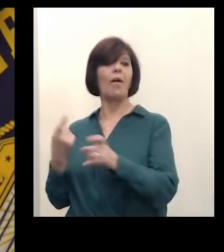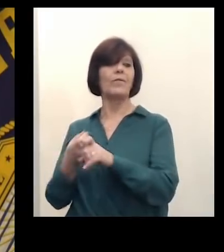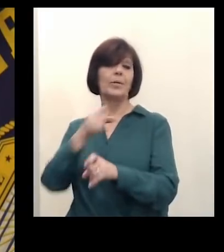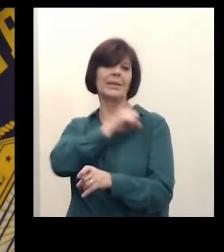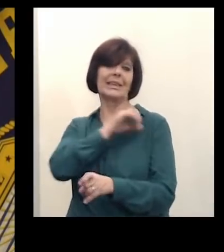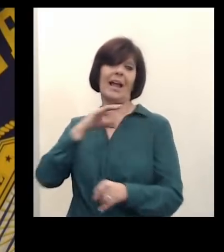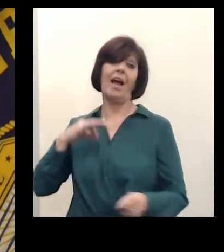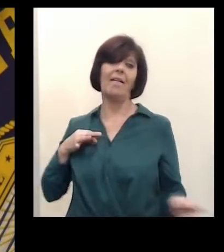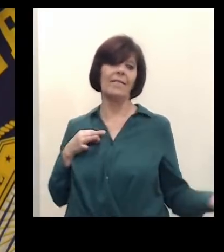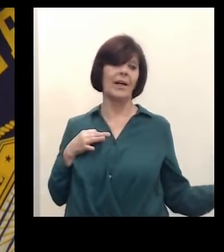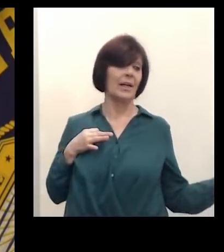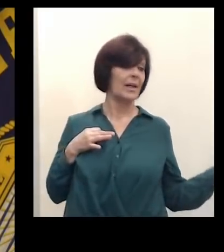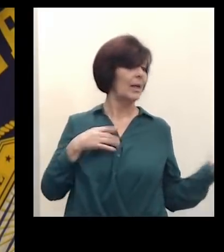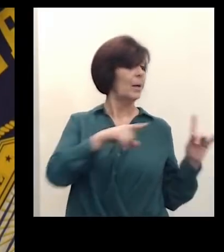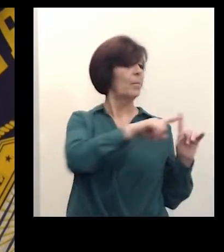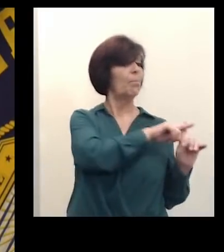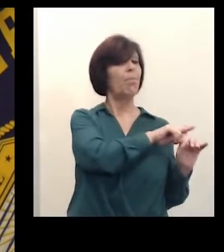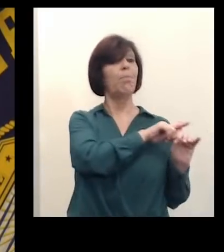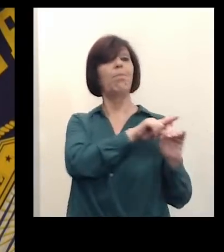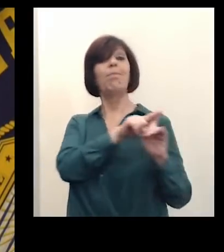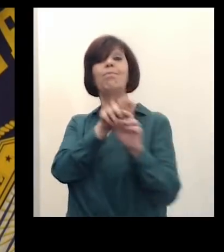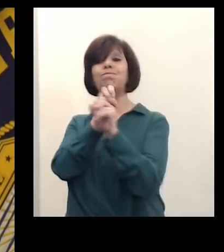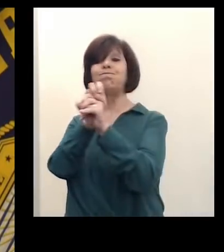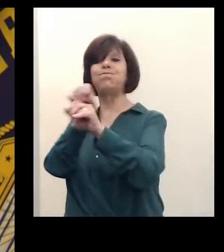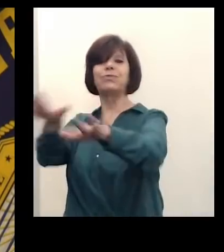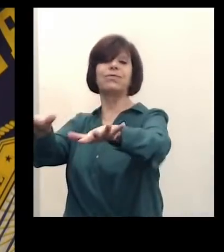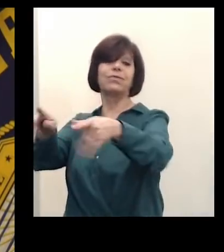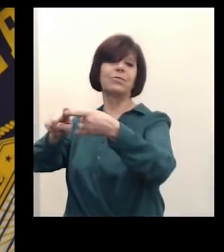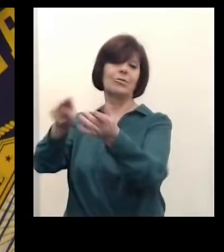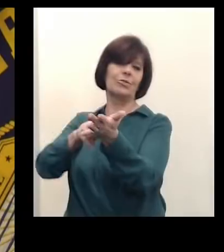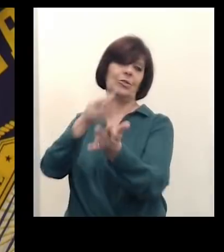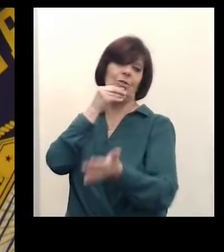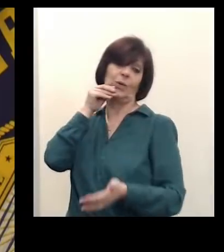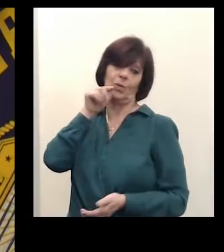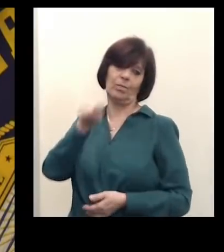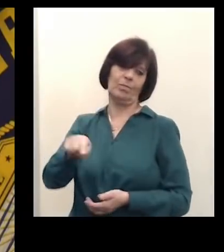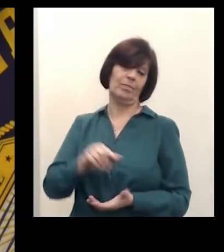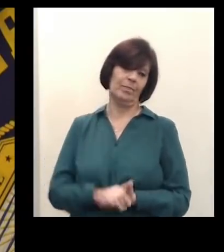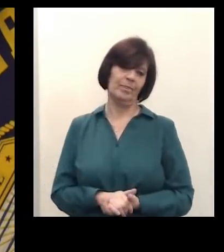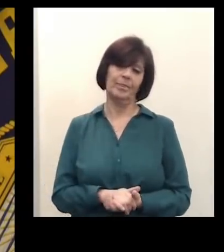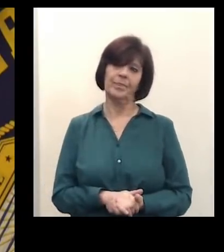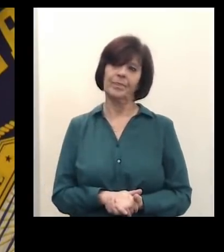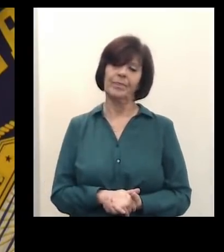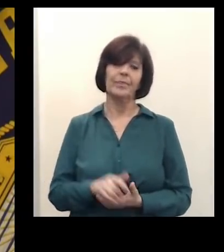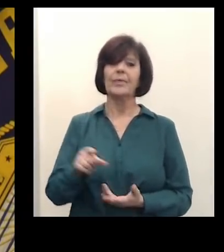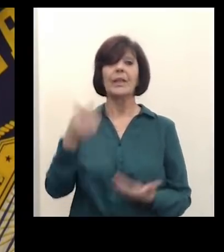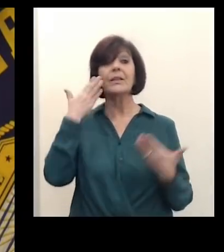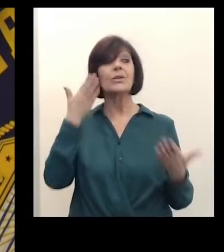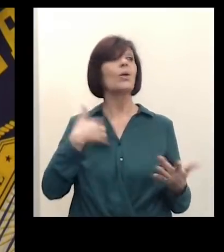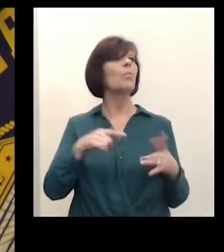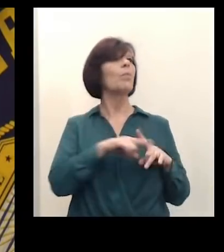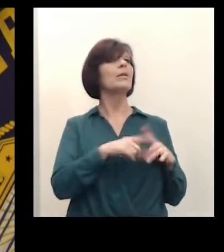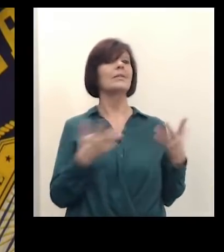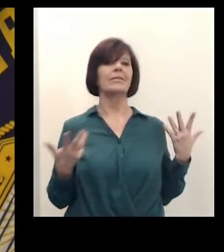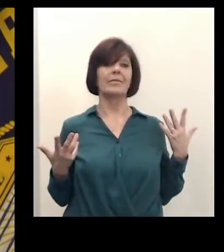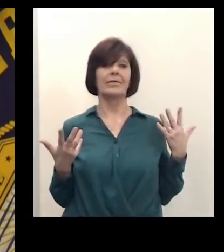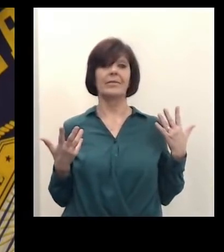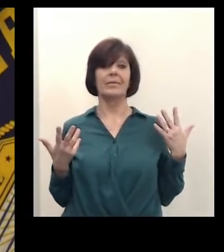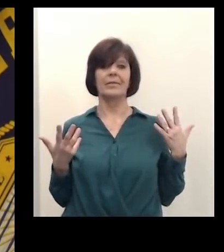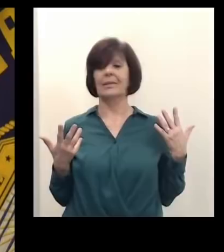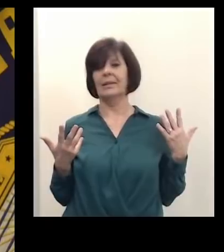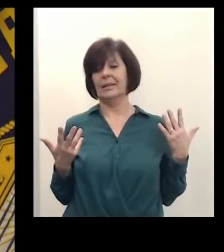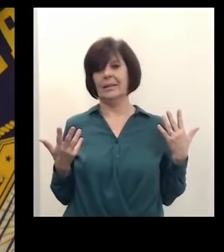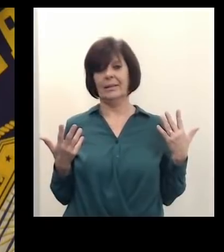were positive and were sharing it with the residents that they were taking care of because they didn't know they were positive. They were